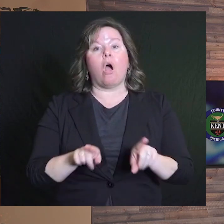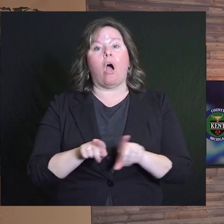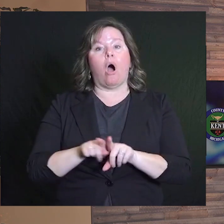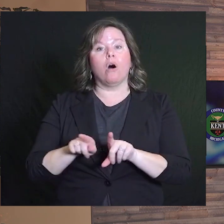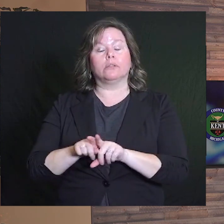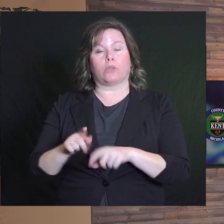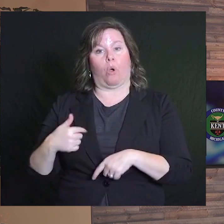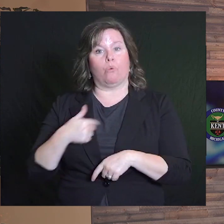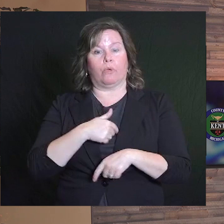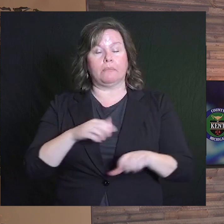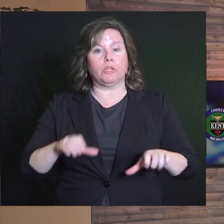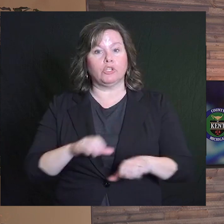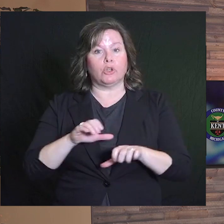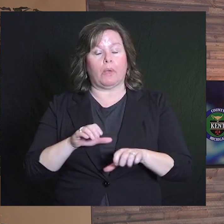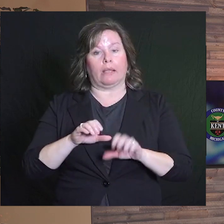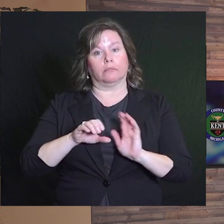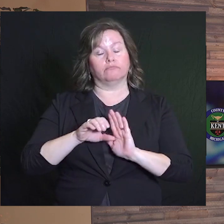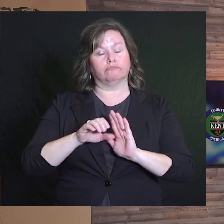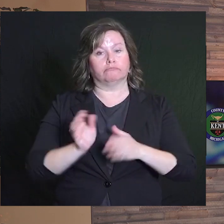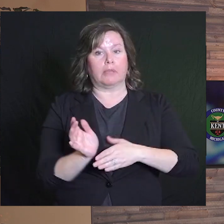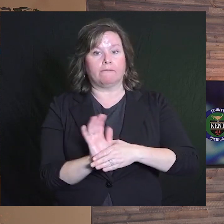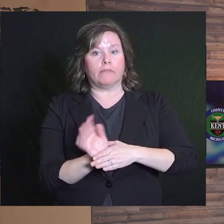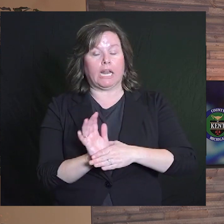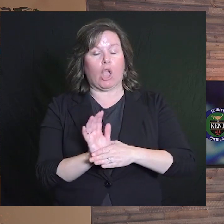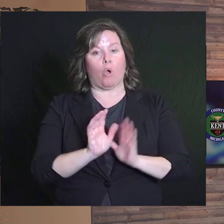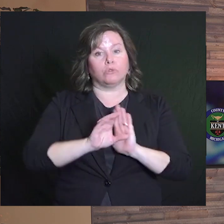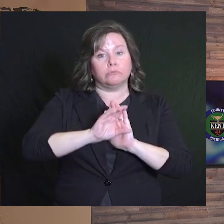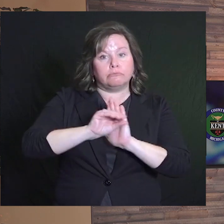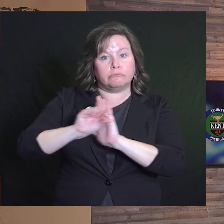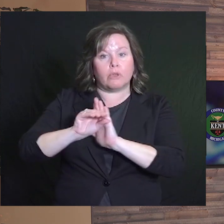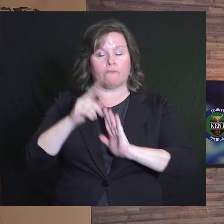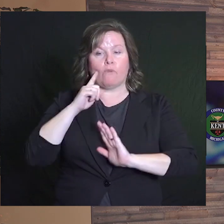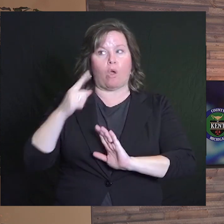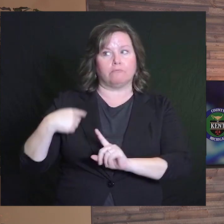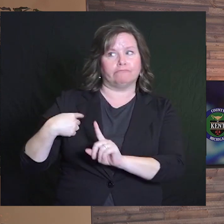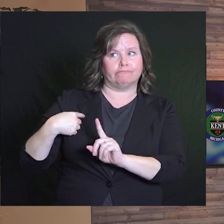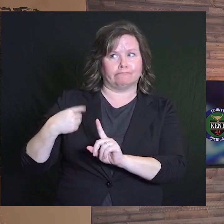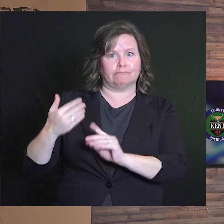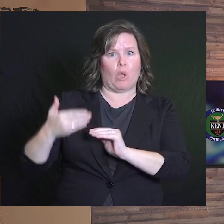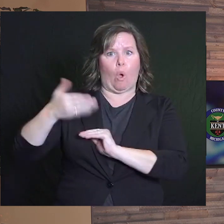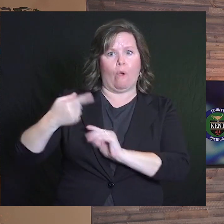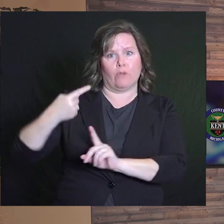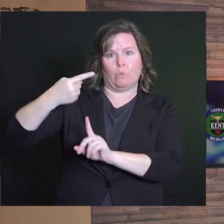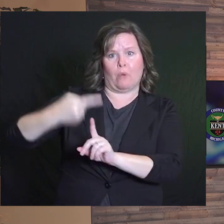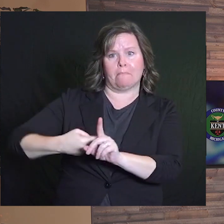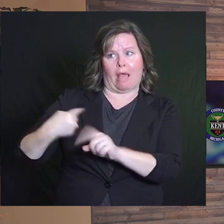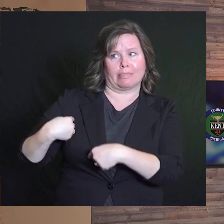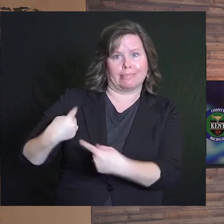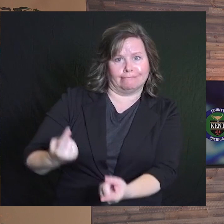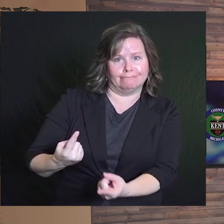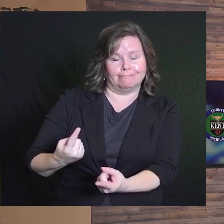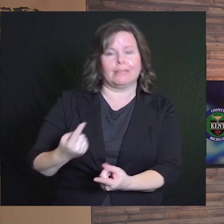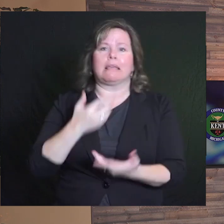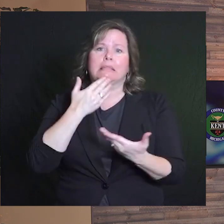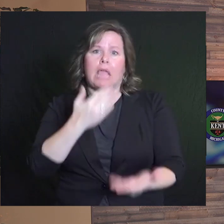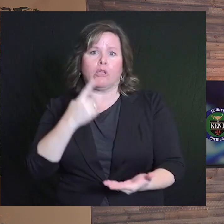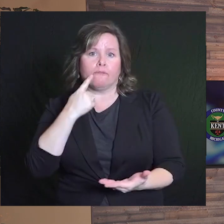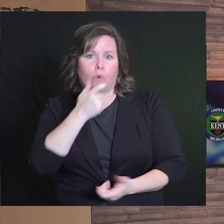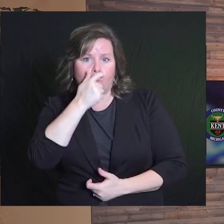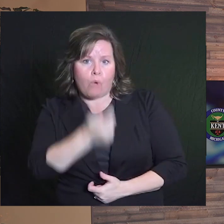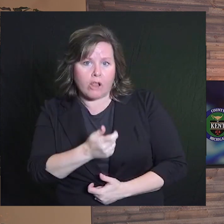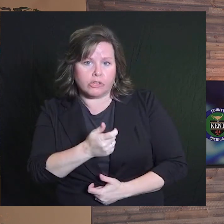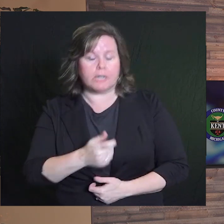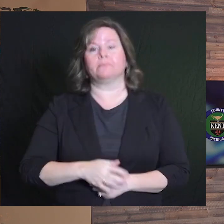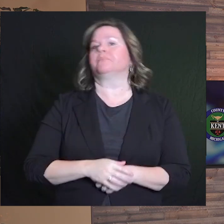we've been doing these videos now for over a month, and I want to thank you for watching them. I think that the crisis has grown quite a bit over the course